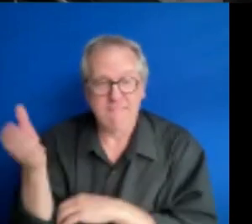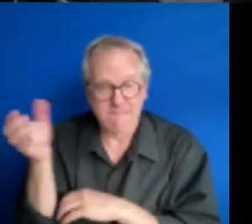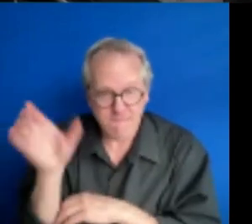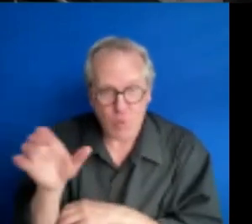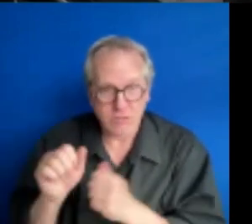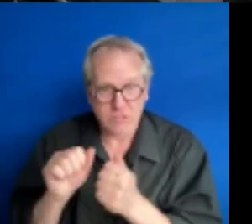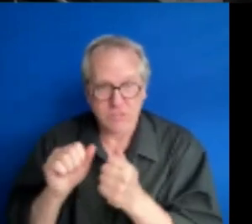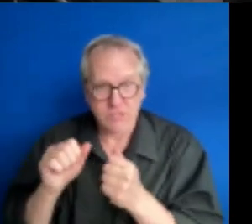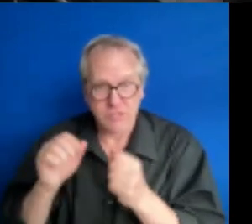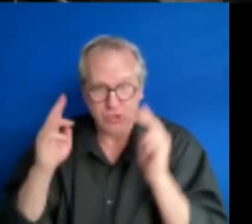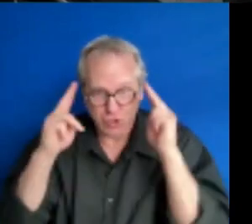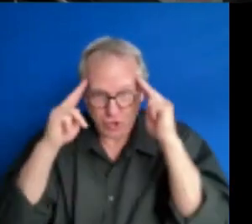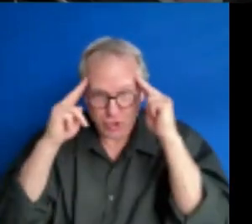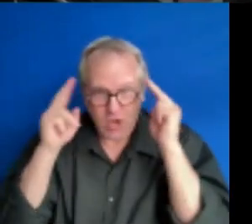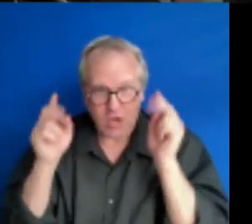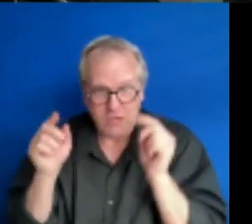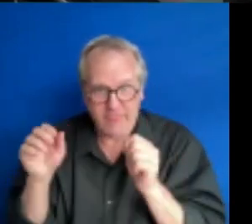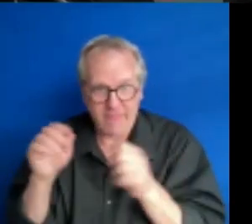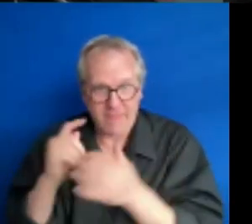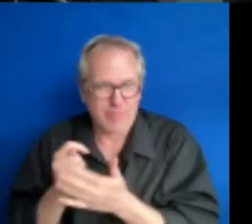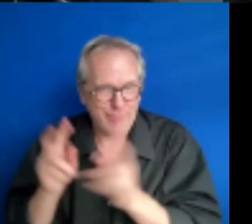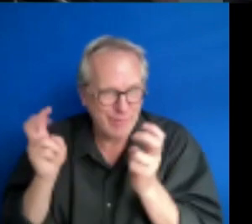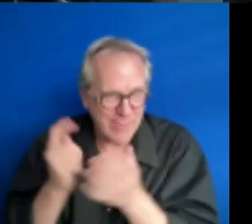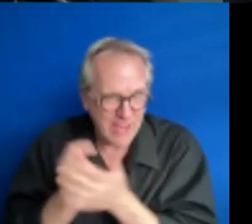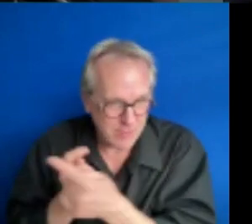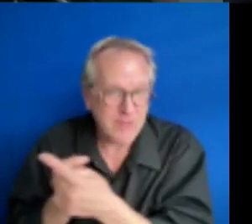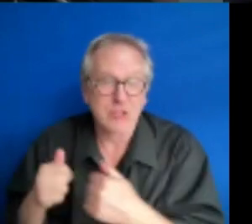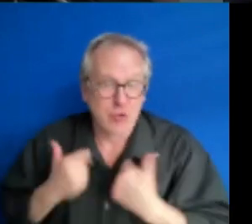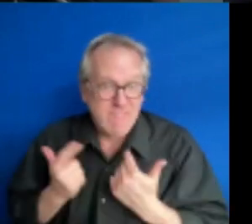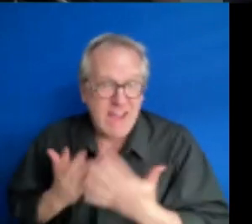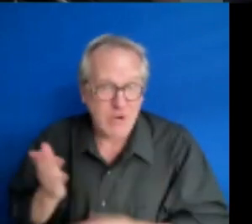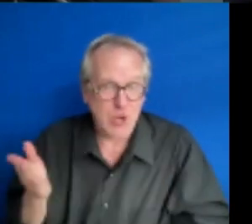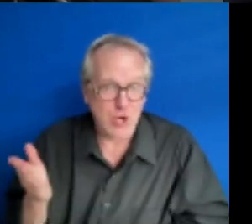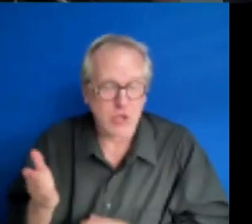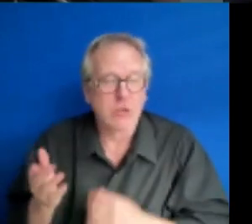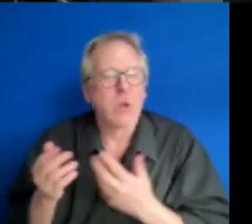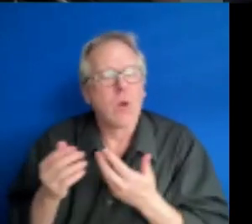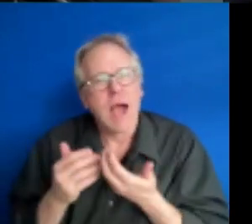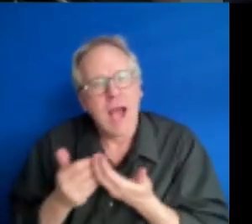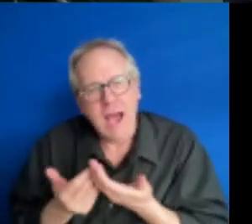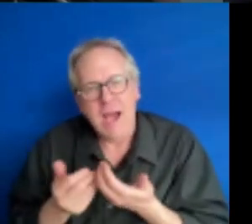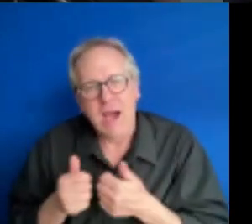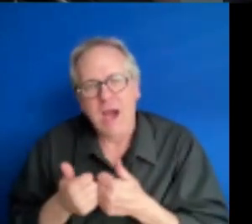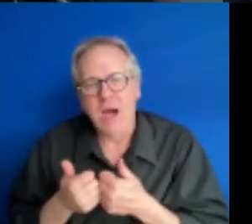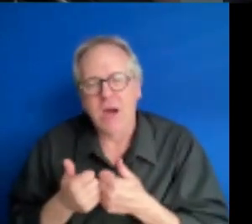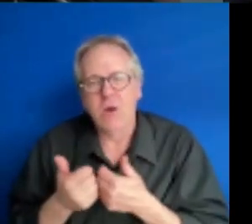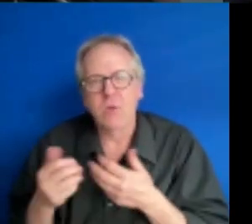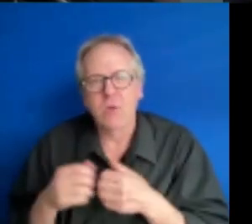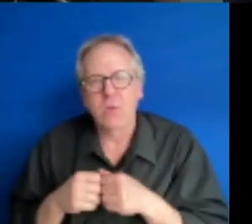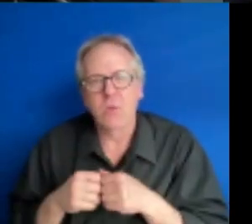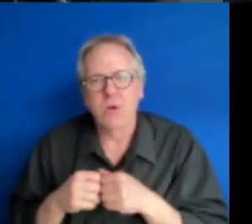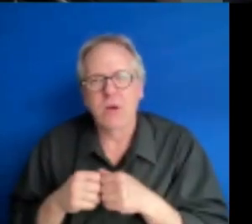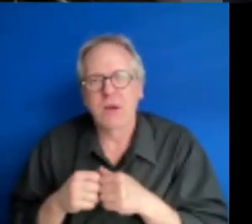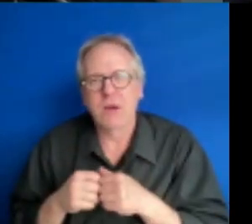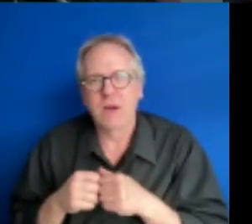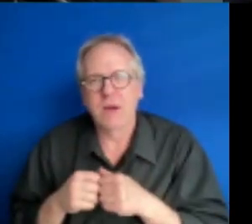Christina Yates. So how do we include folks